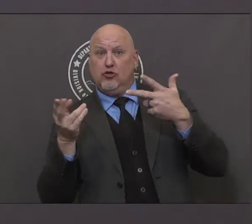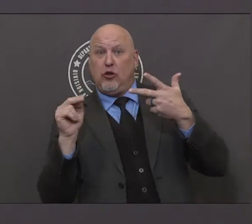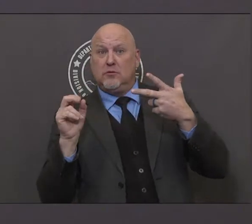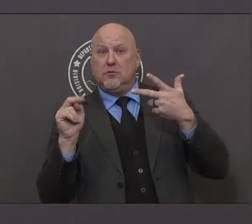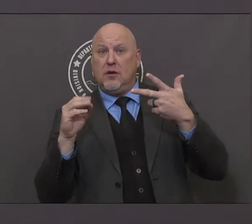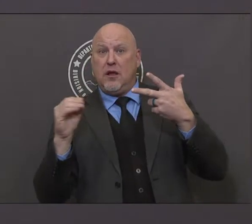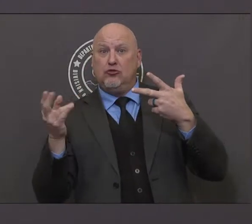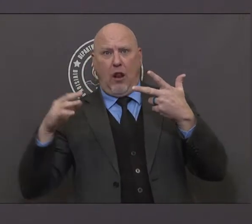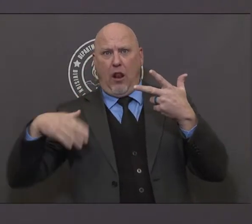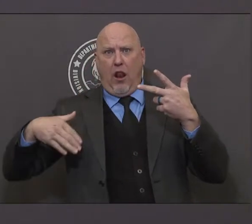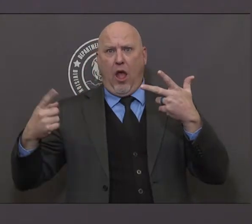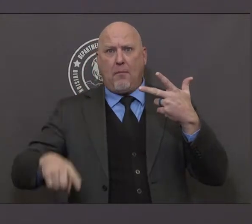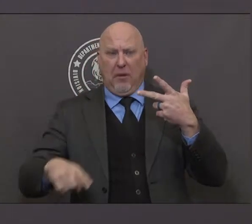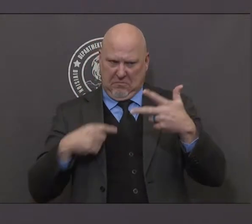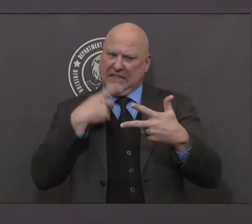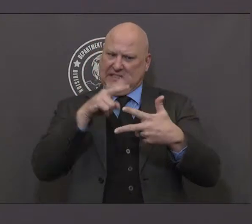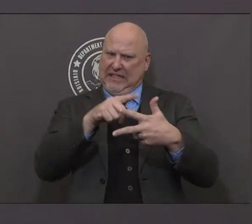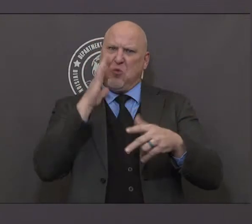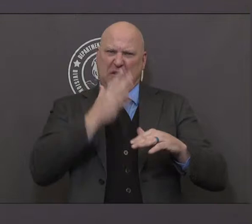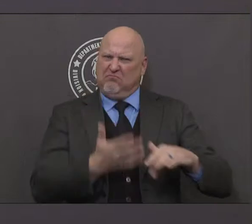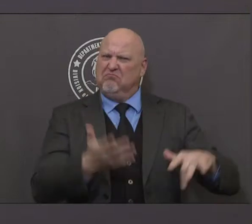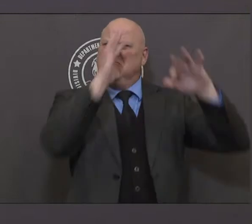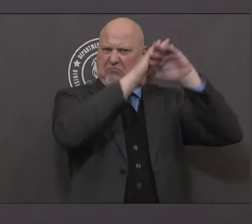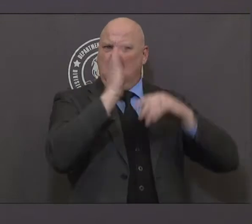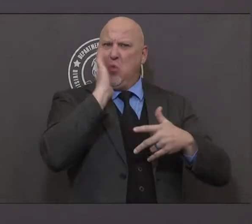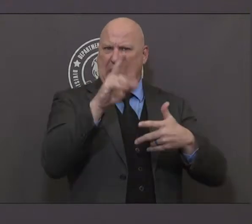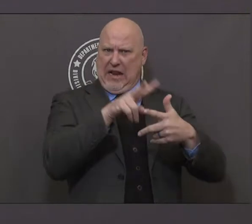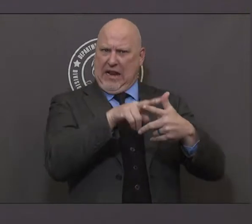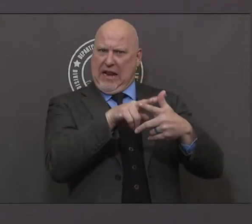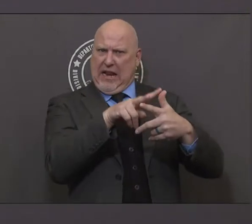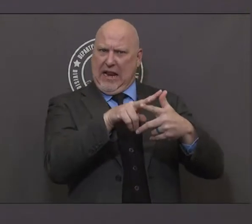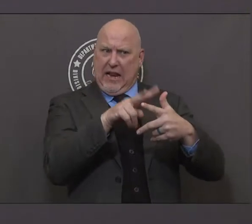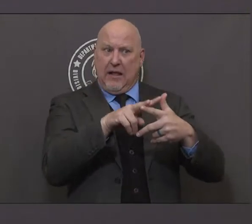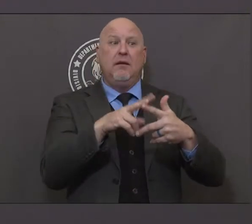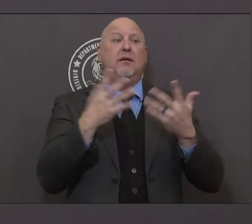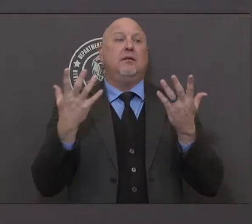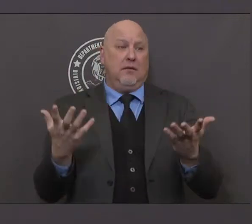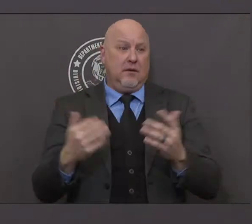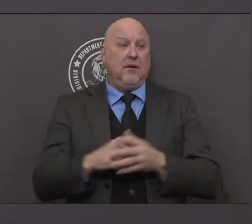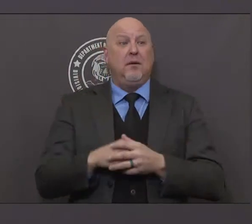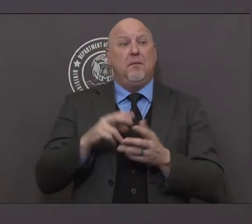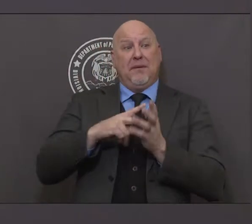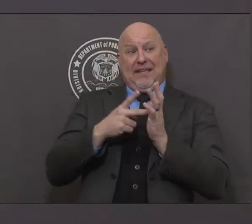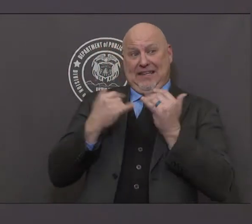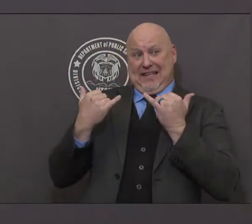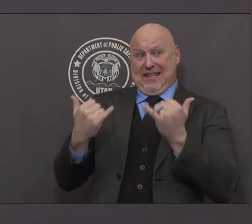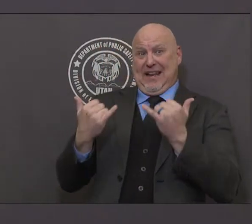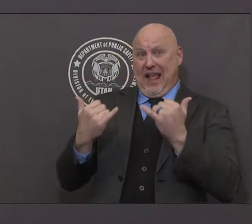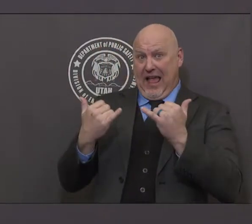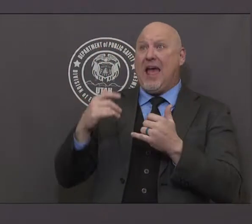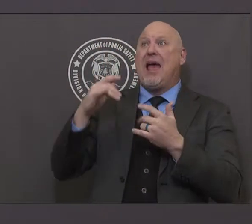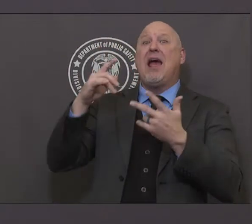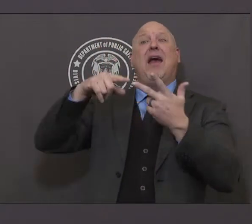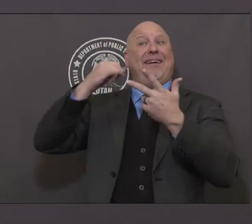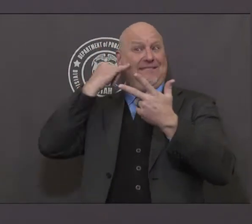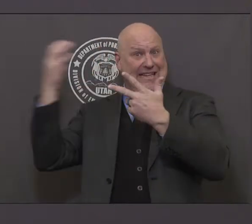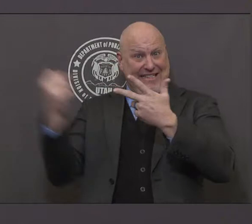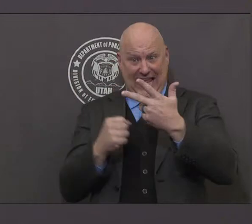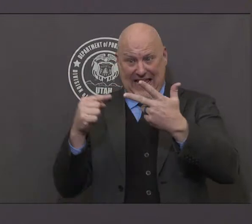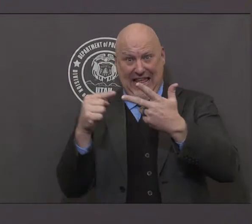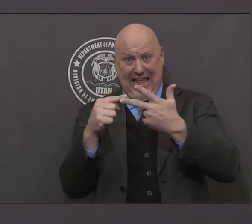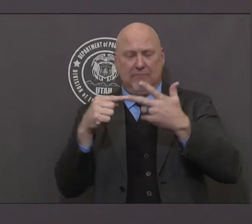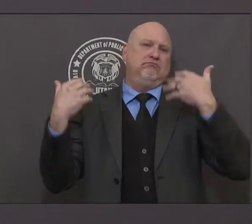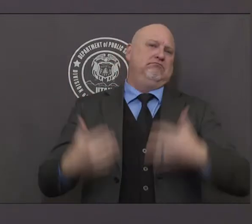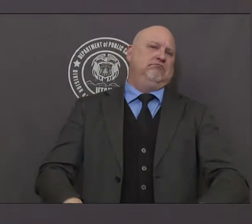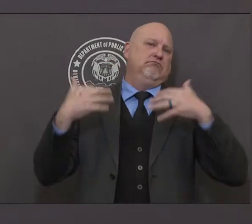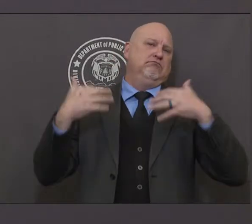they're important projections because it allows us to start planning for huge increases in March and April. In